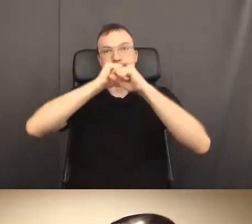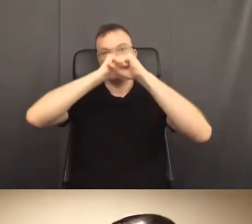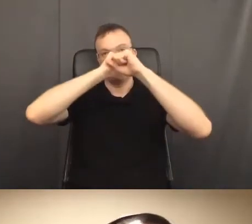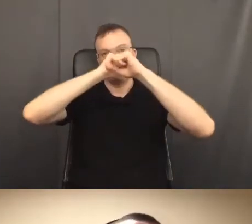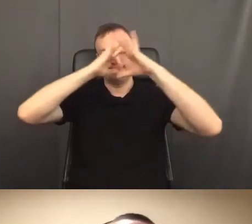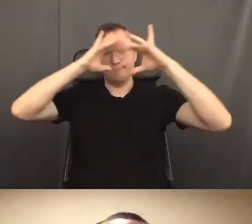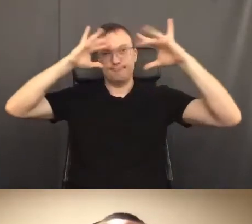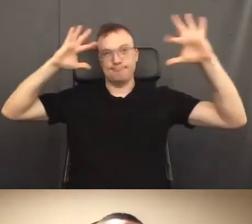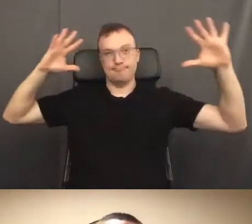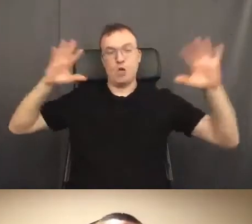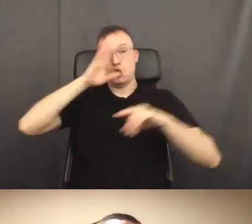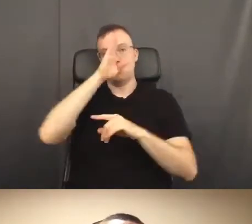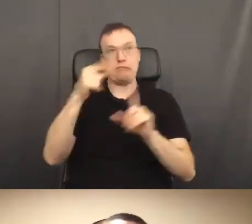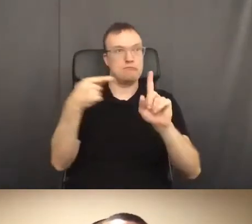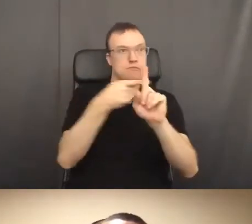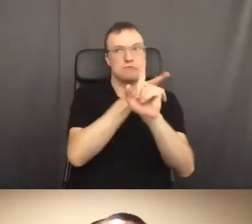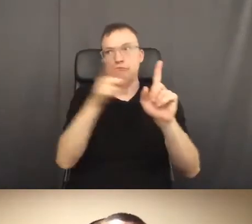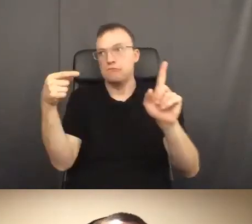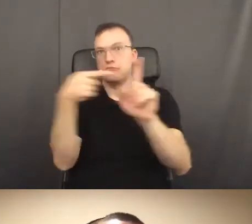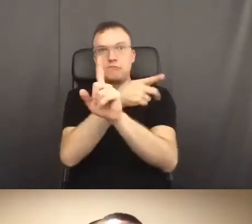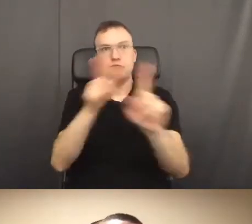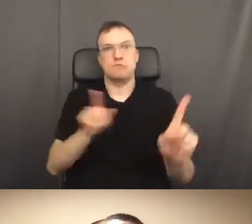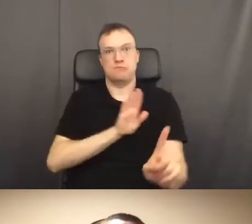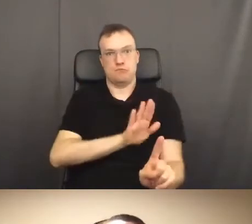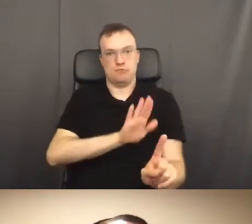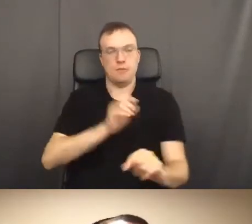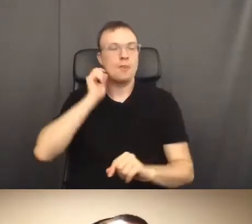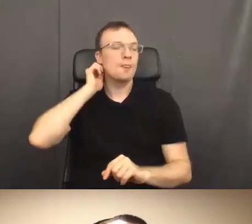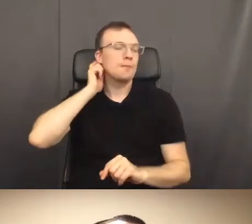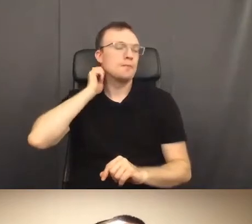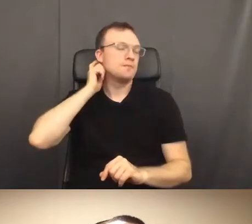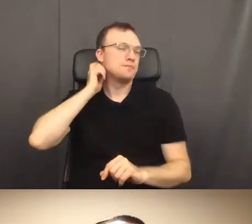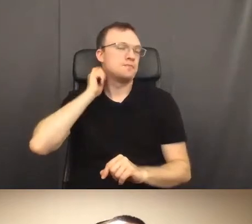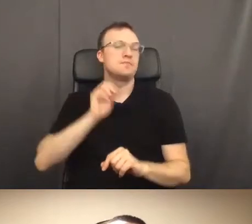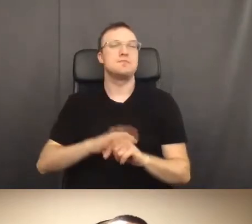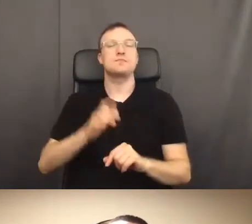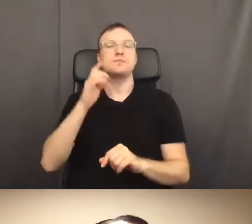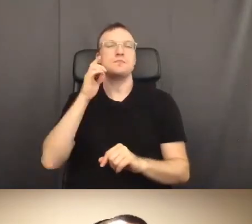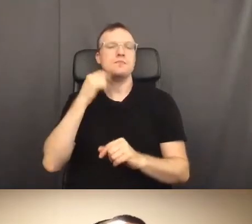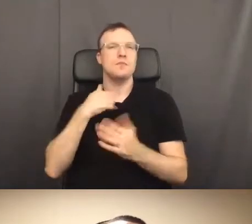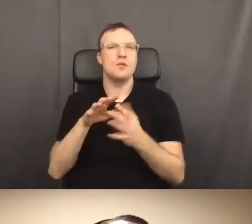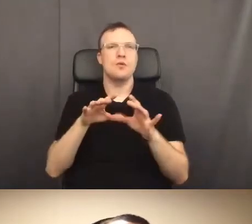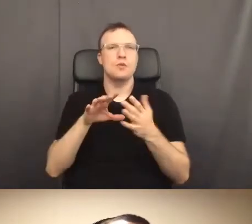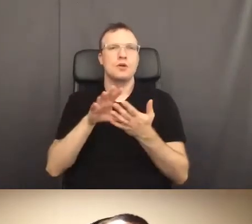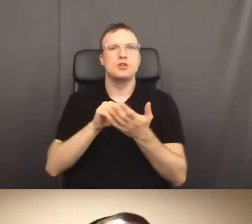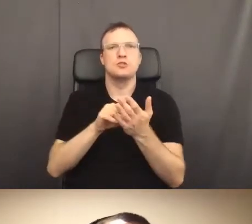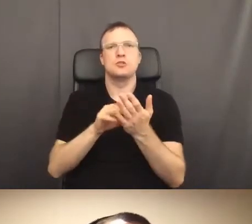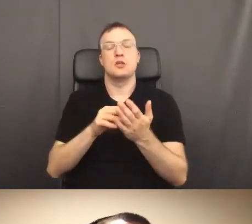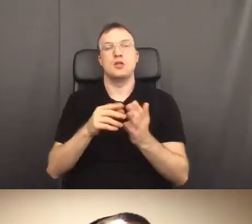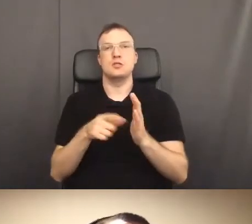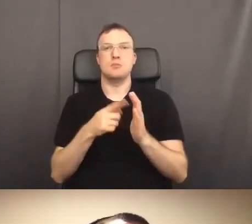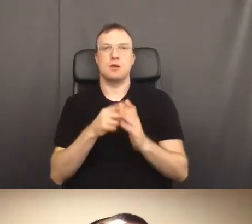the place. And so what I learned to do was also, I would insert questions while